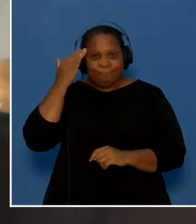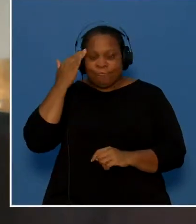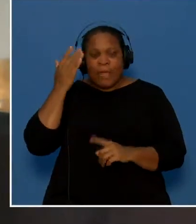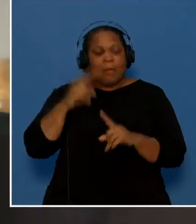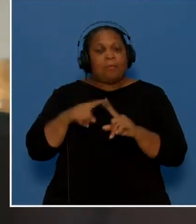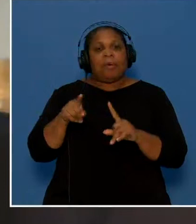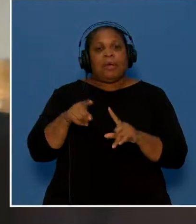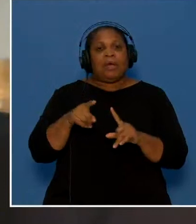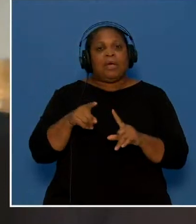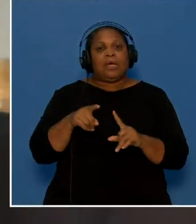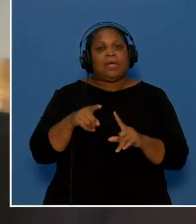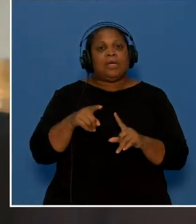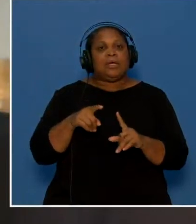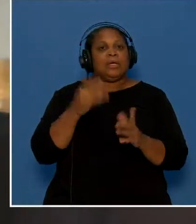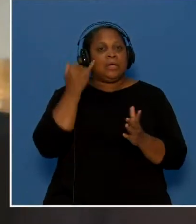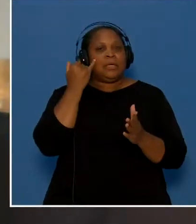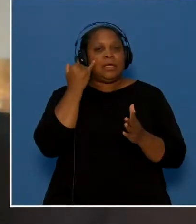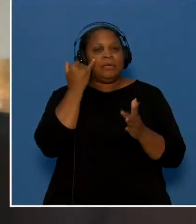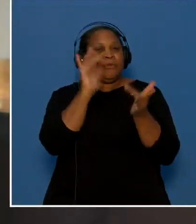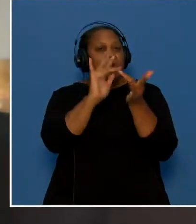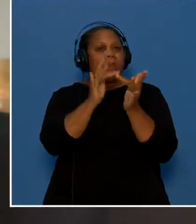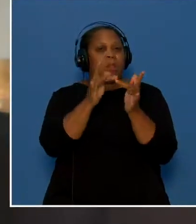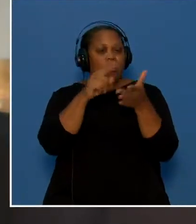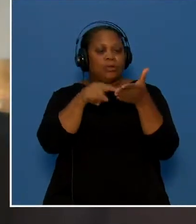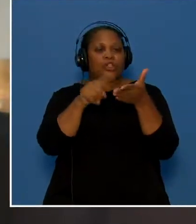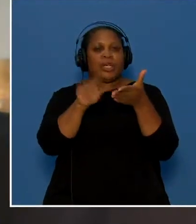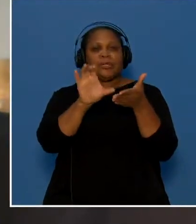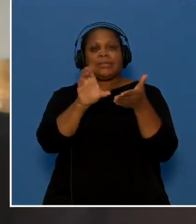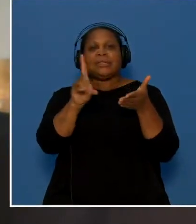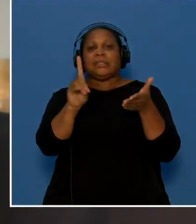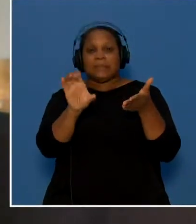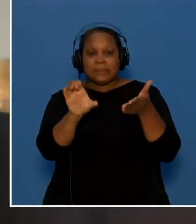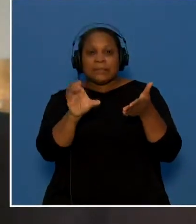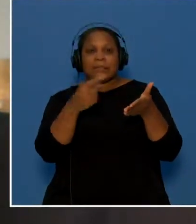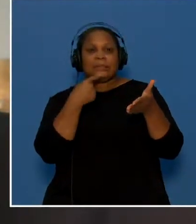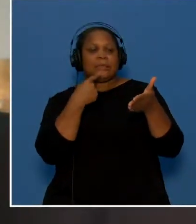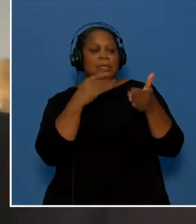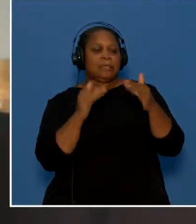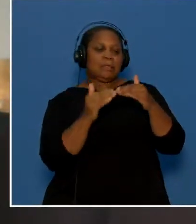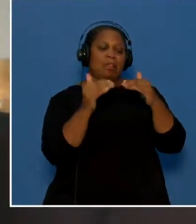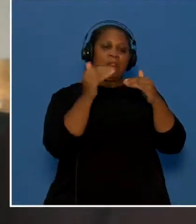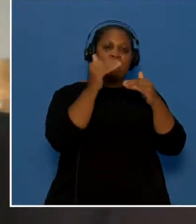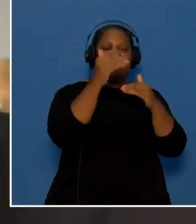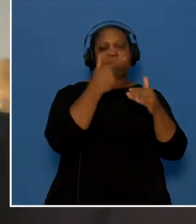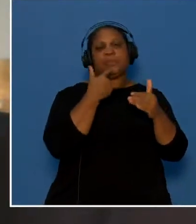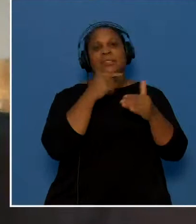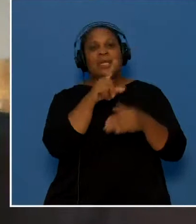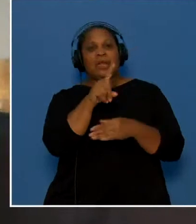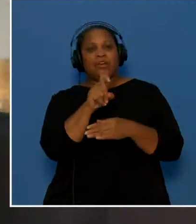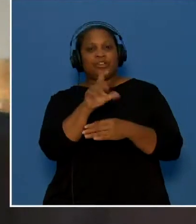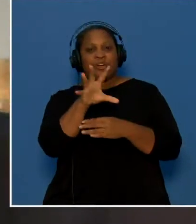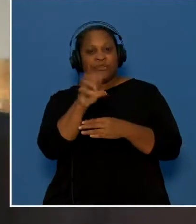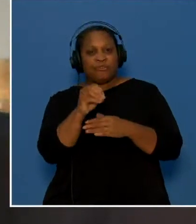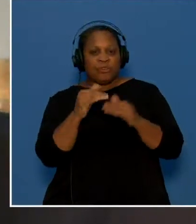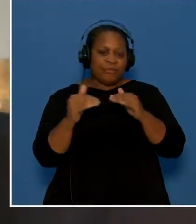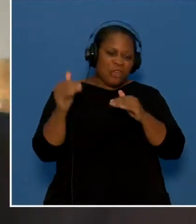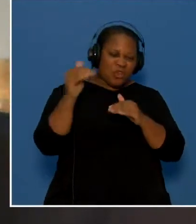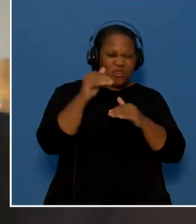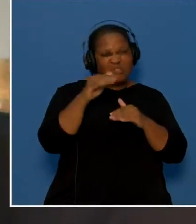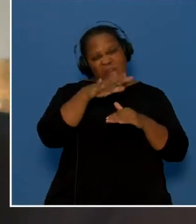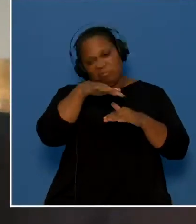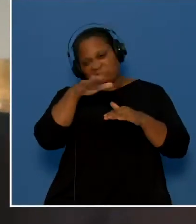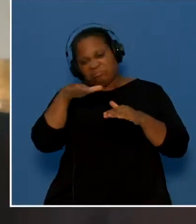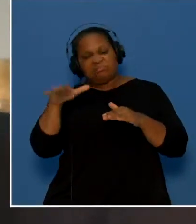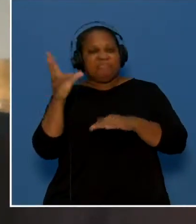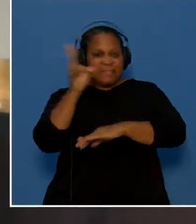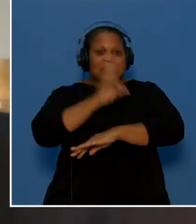a peer, there's, if you look online on the CDC website, it speaks to the level, and I want to say it's 150 over a series of